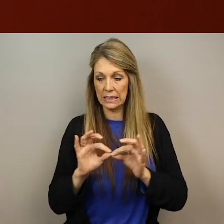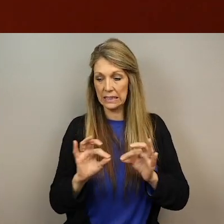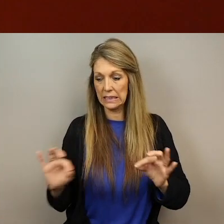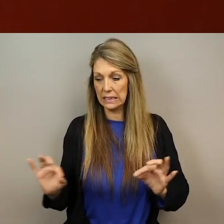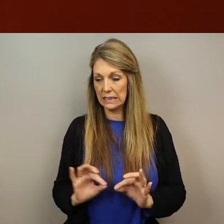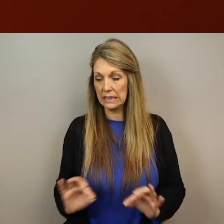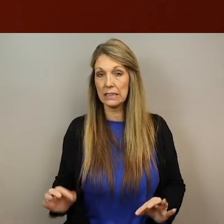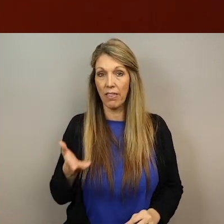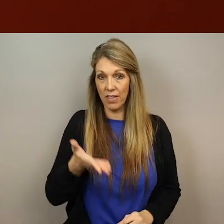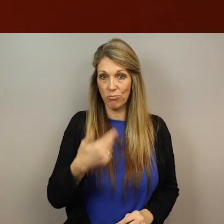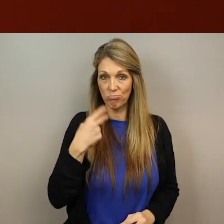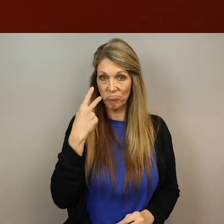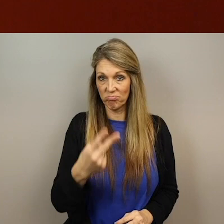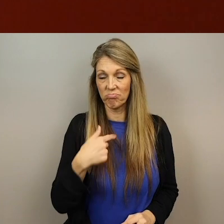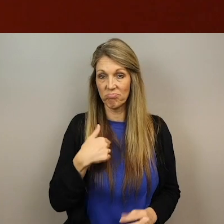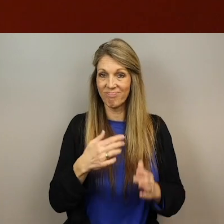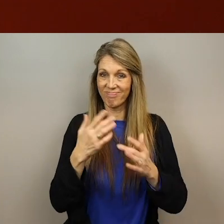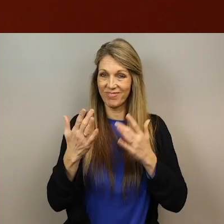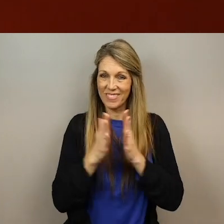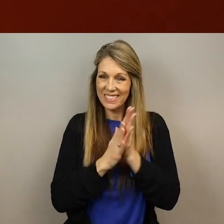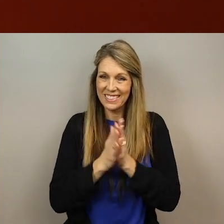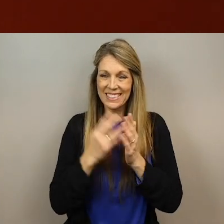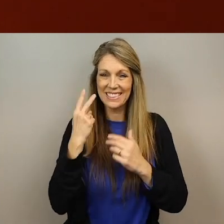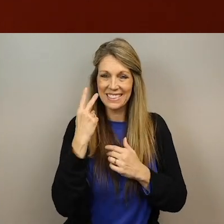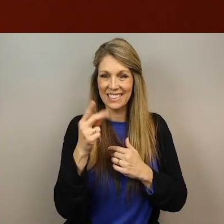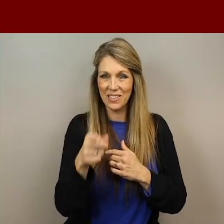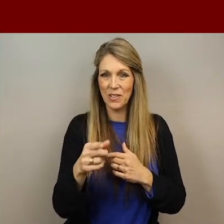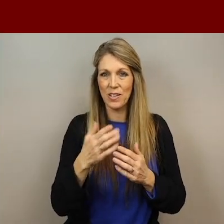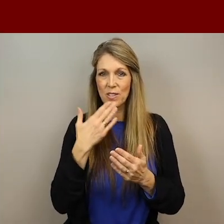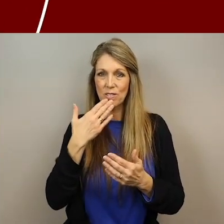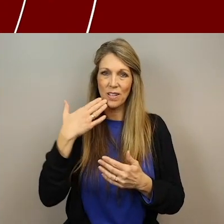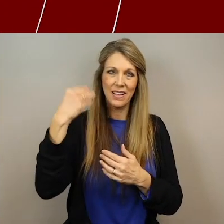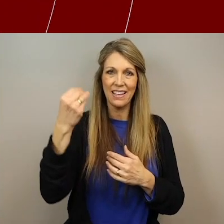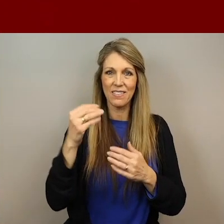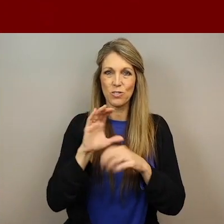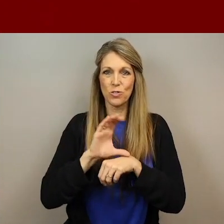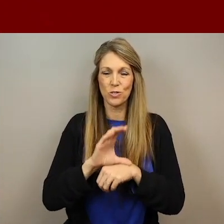the discussion section. We look forward to seeing you there. Let's go out and be the church.